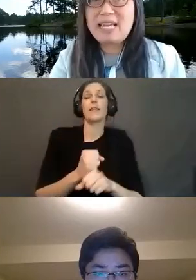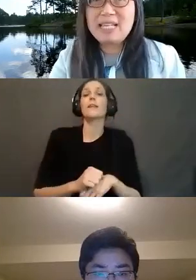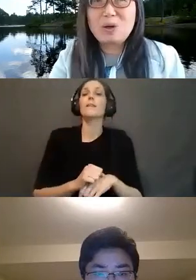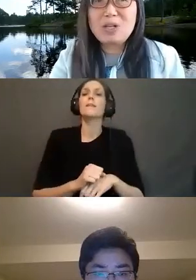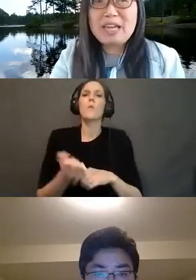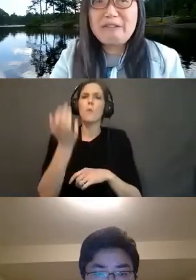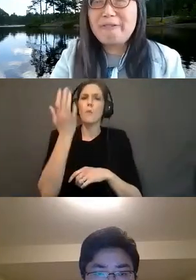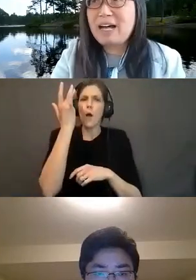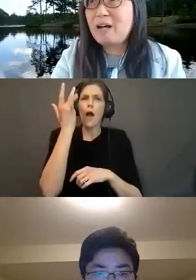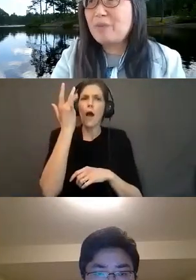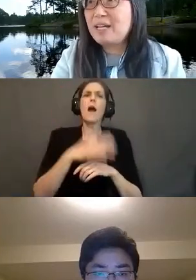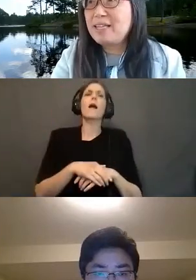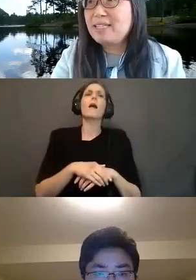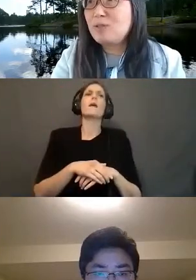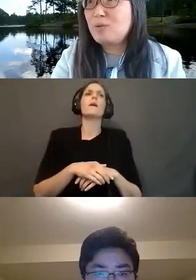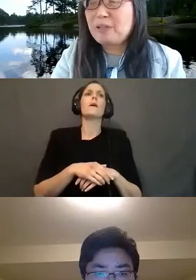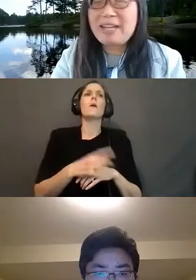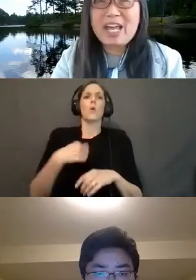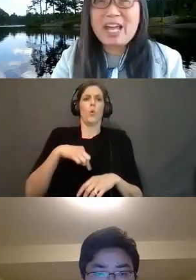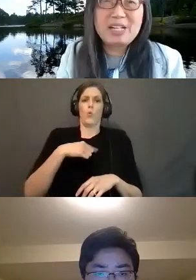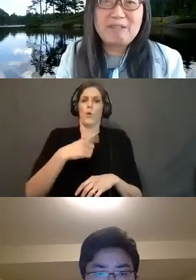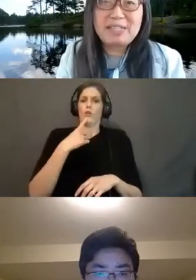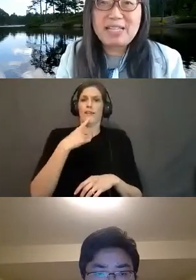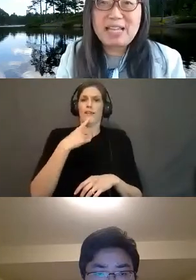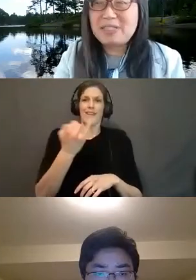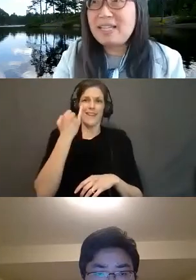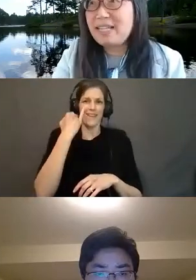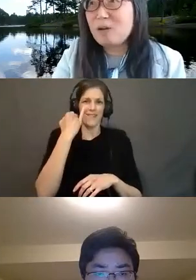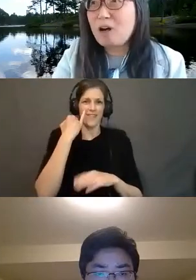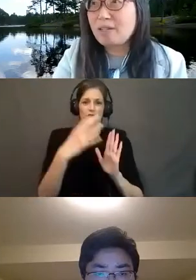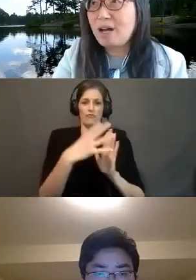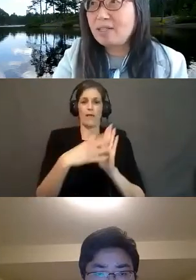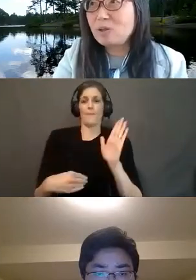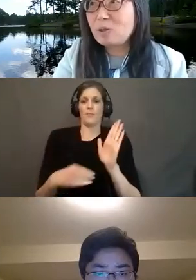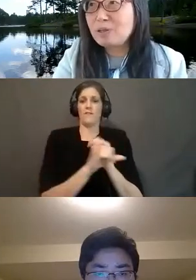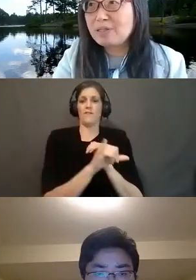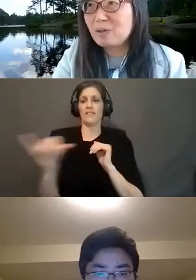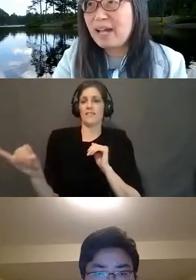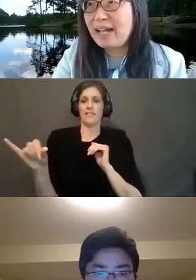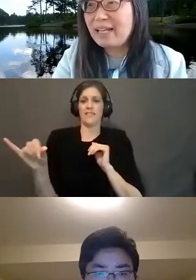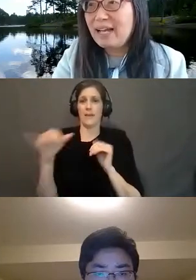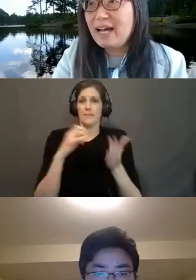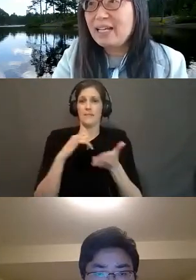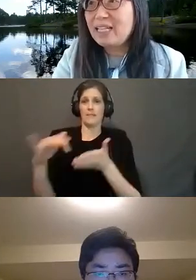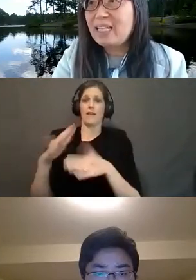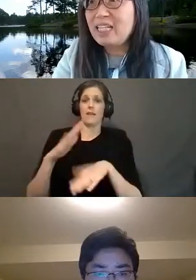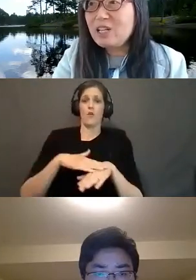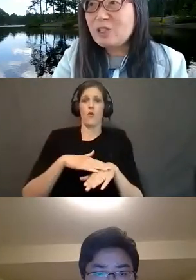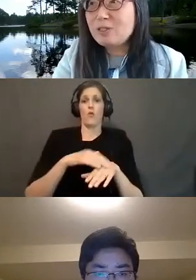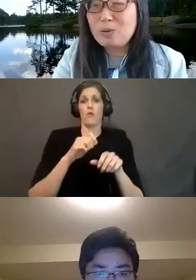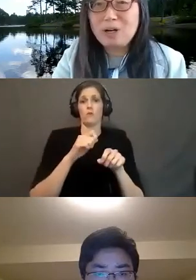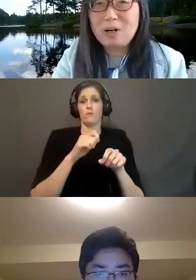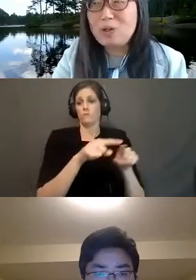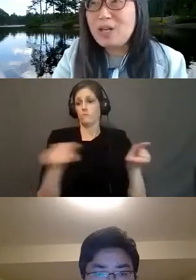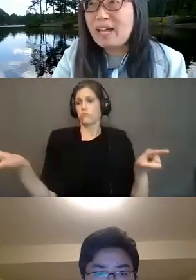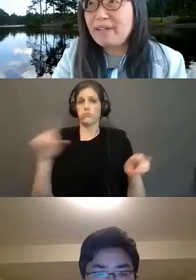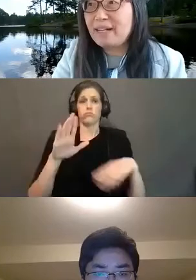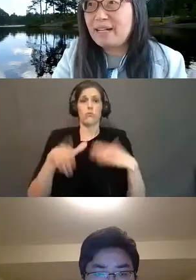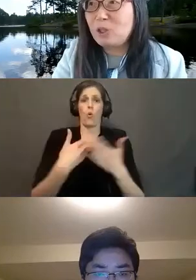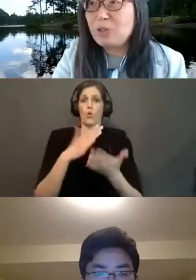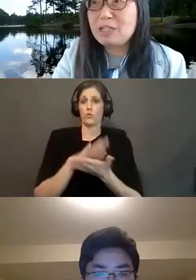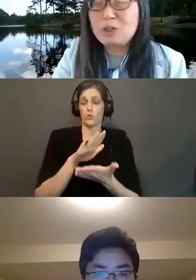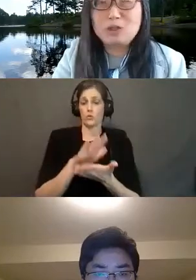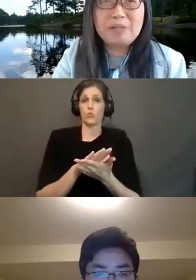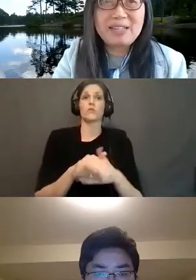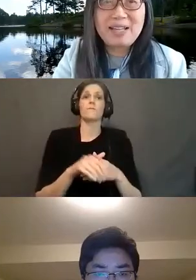are saying, if there's a replication of the same study across all the schools, right? In each school, you have